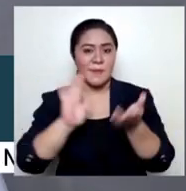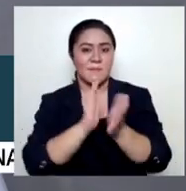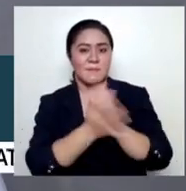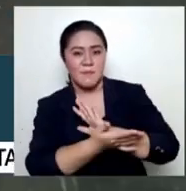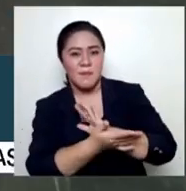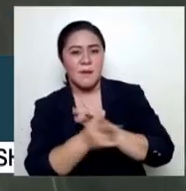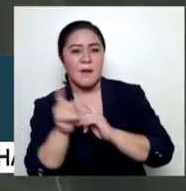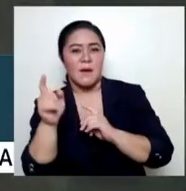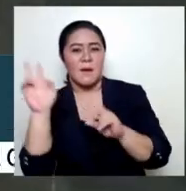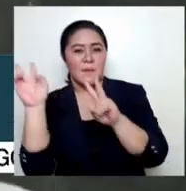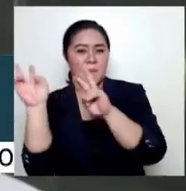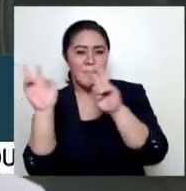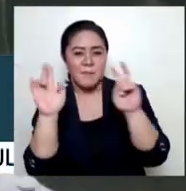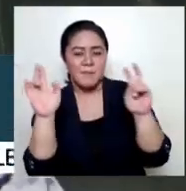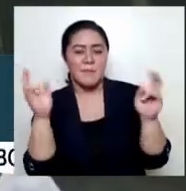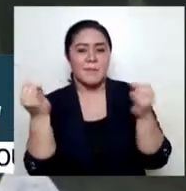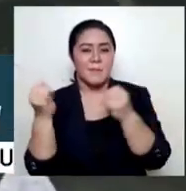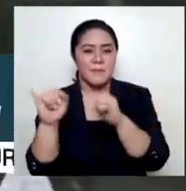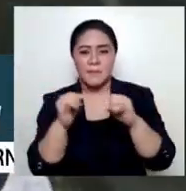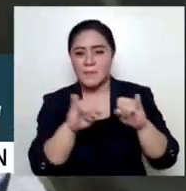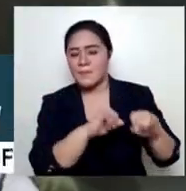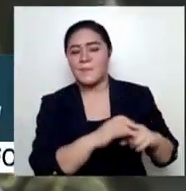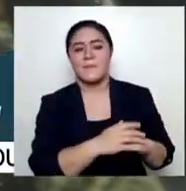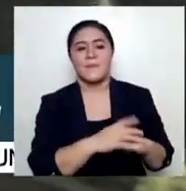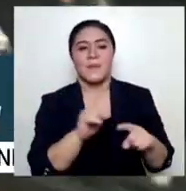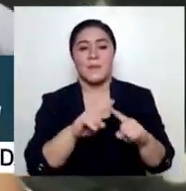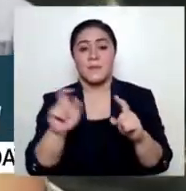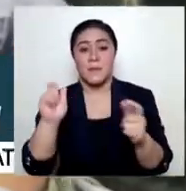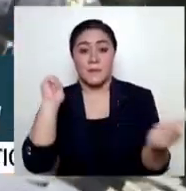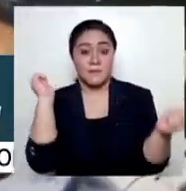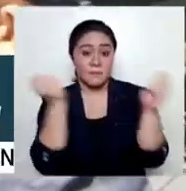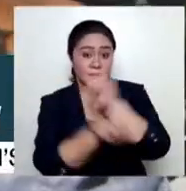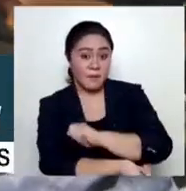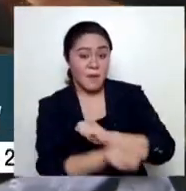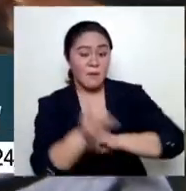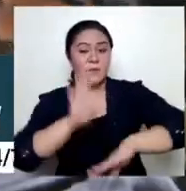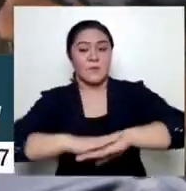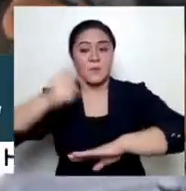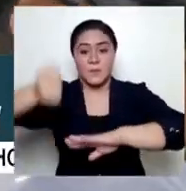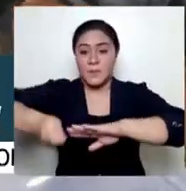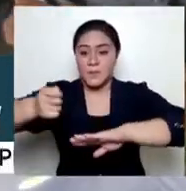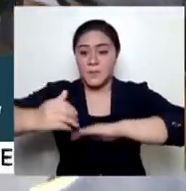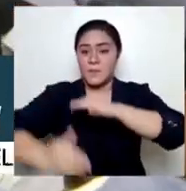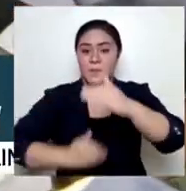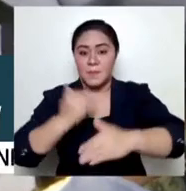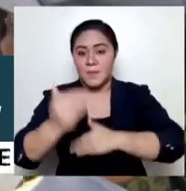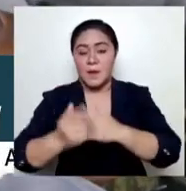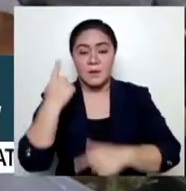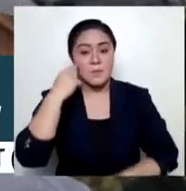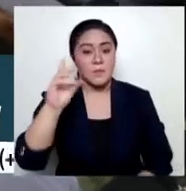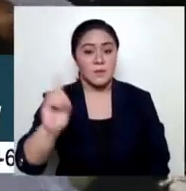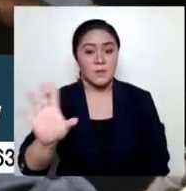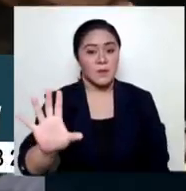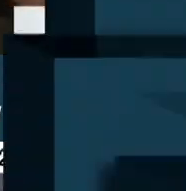meantime, Malcontento says there will be no changes to the prosecution team handling De Lima's cases.